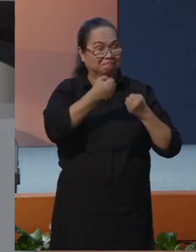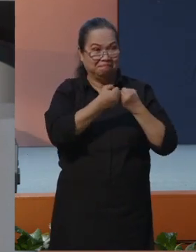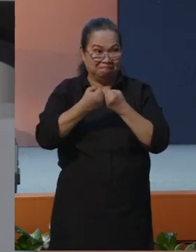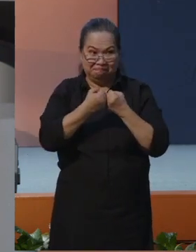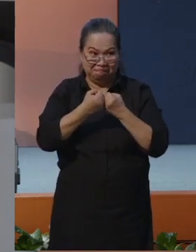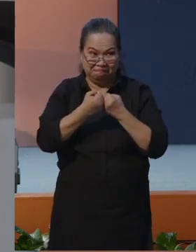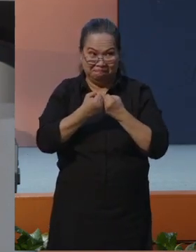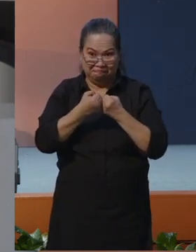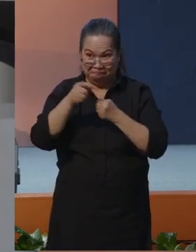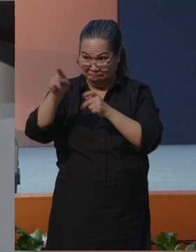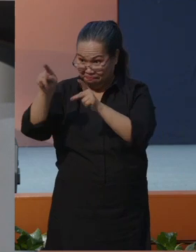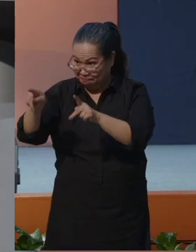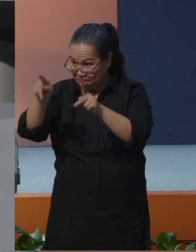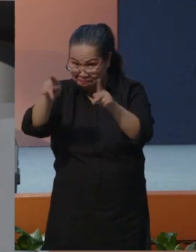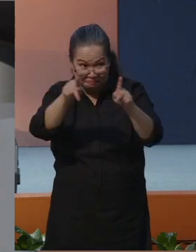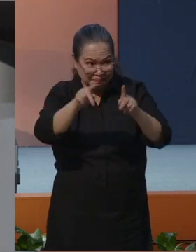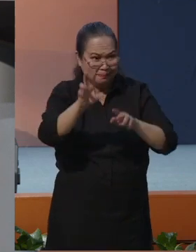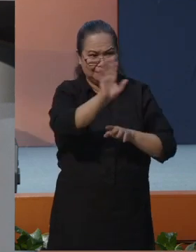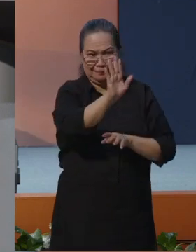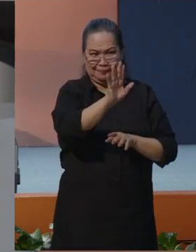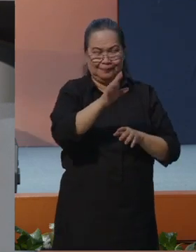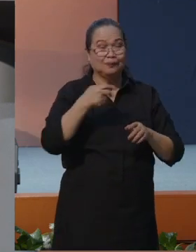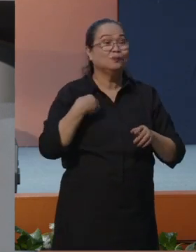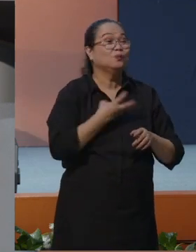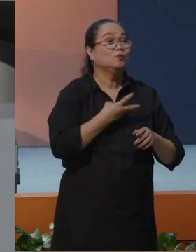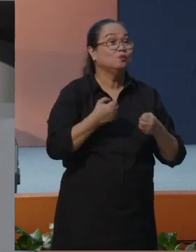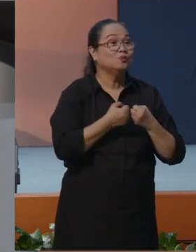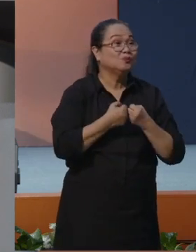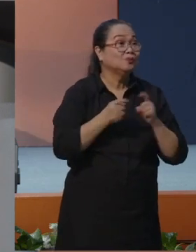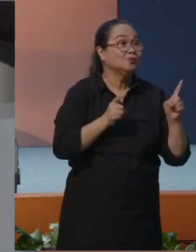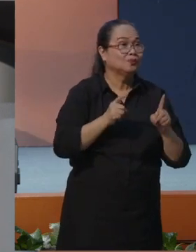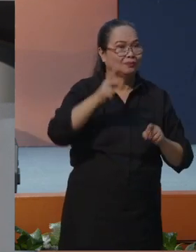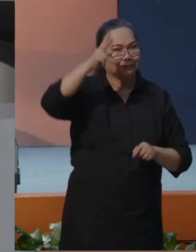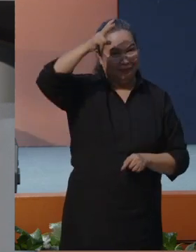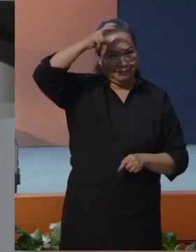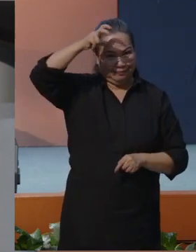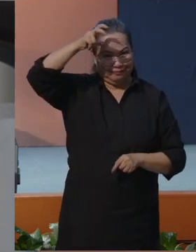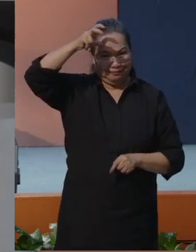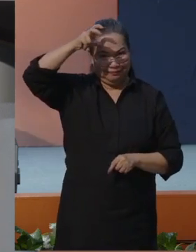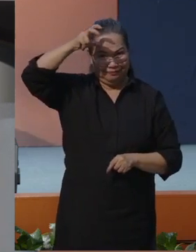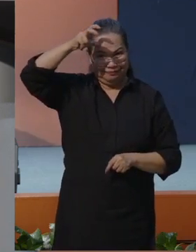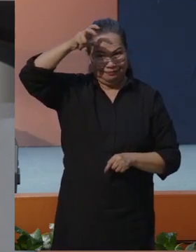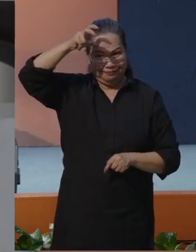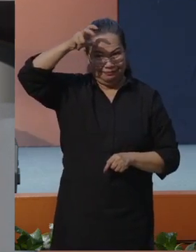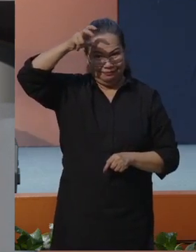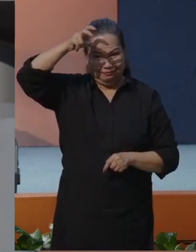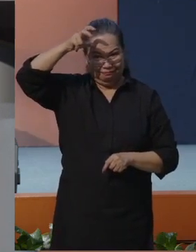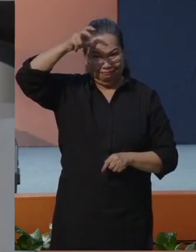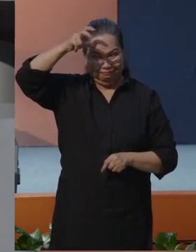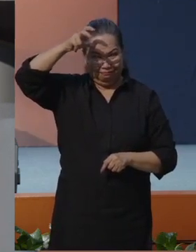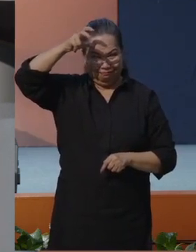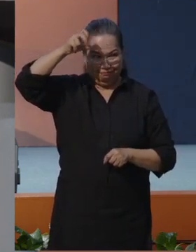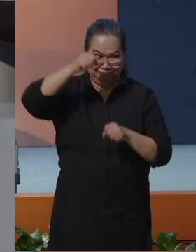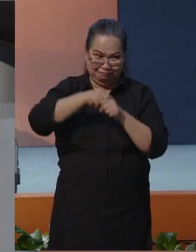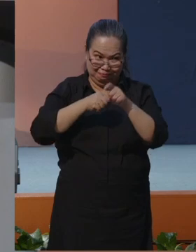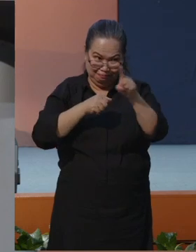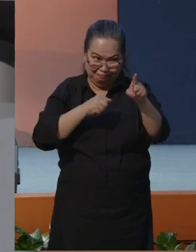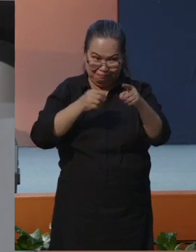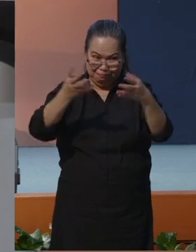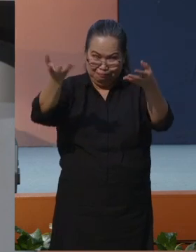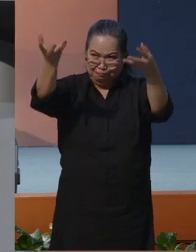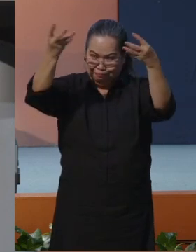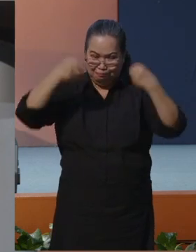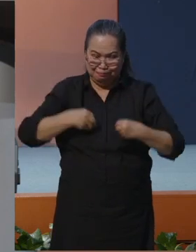flesh and blood, but against spiritual forces of evil in the heavenly places. So sabi niya, take up the whole armor of